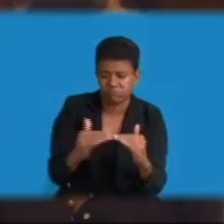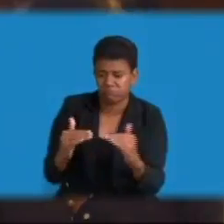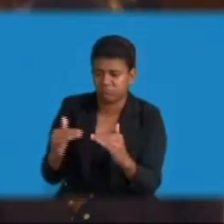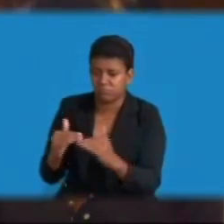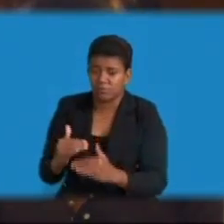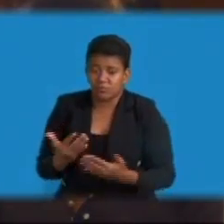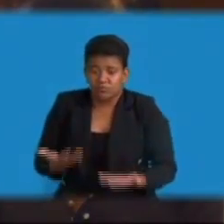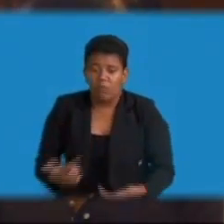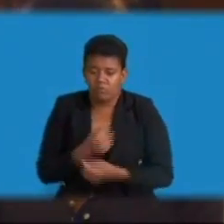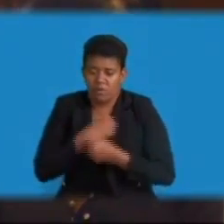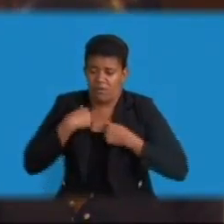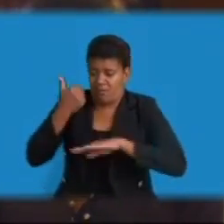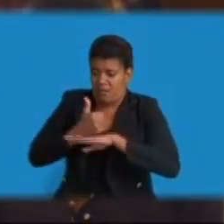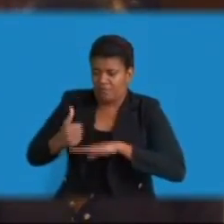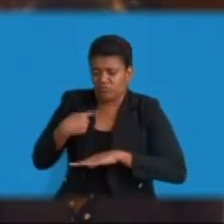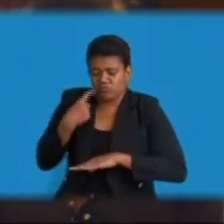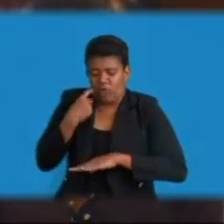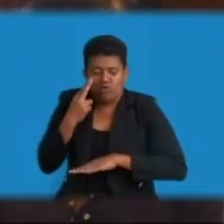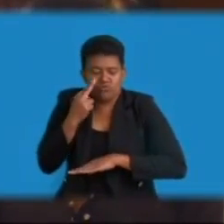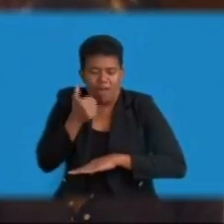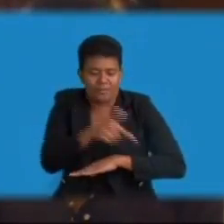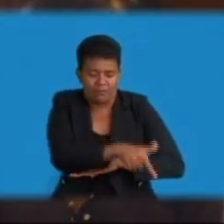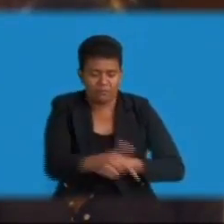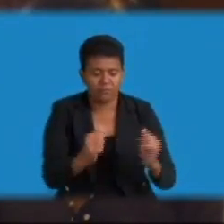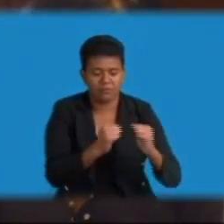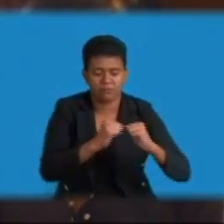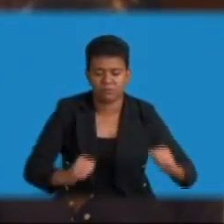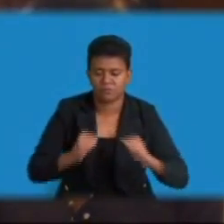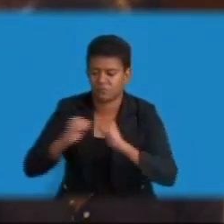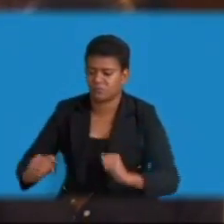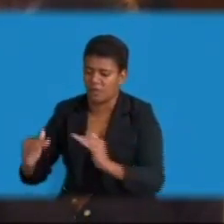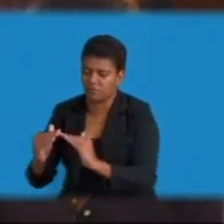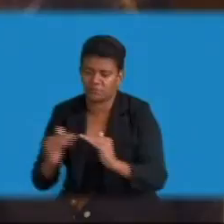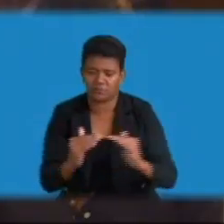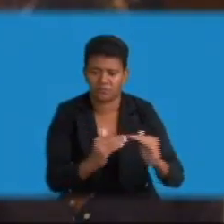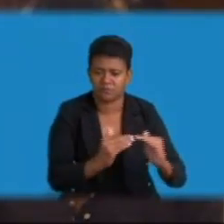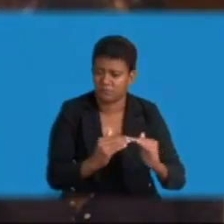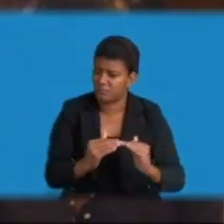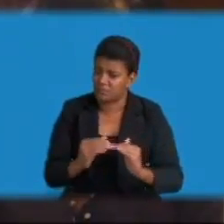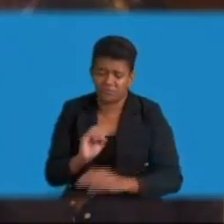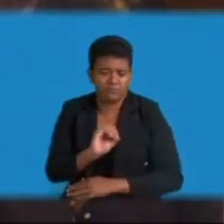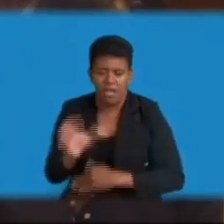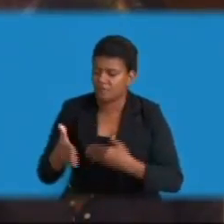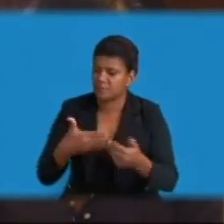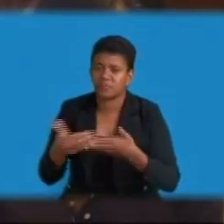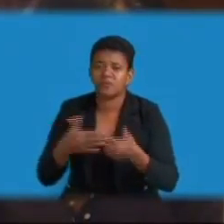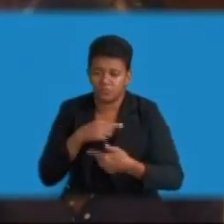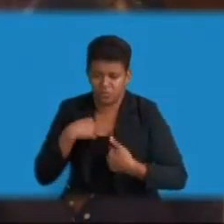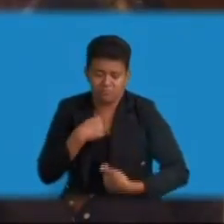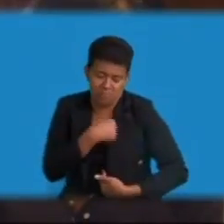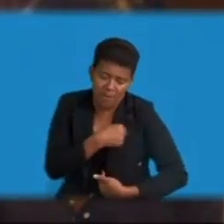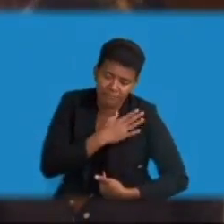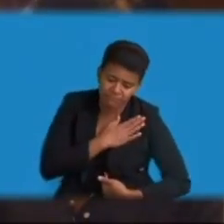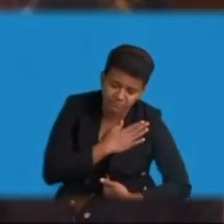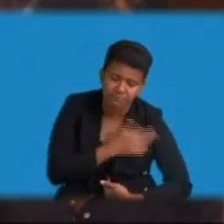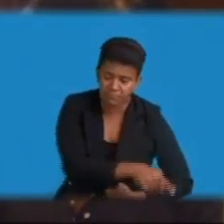squatters. Whether it takes us a year or 2 years or 3 years, we will take care of the squatters, Madam Speaker. Madam Speaker, with respect to the river